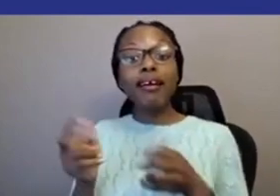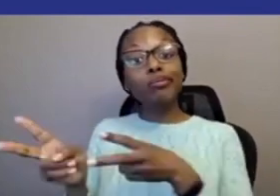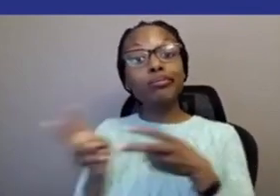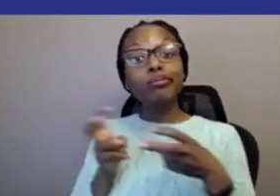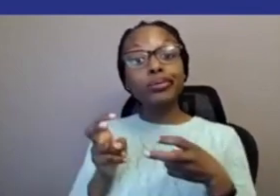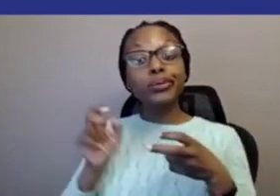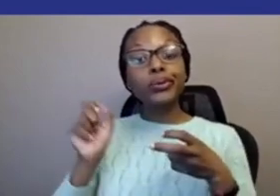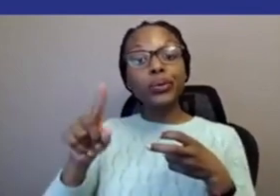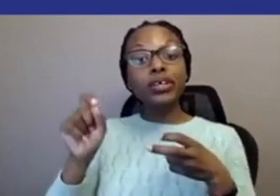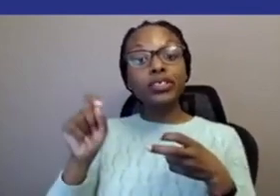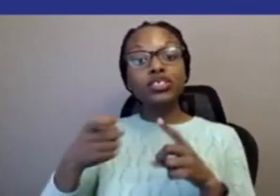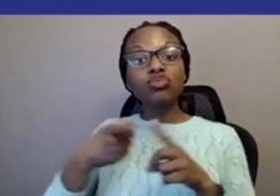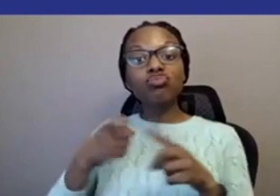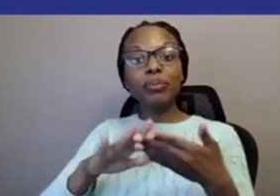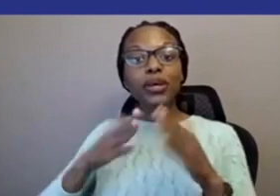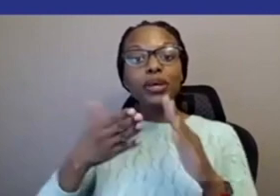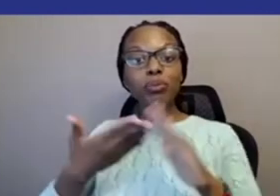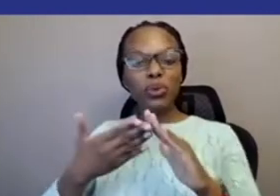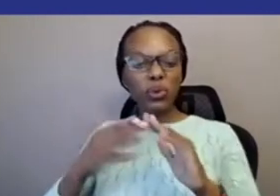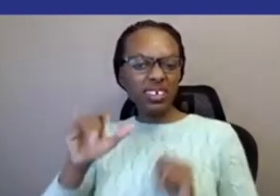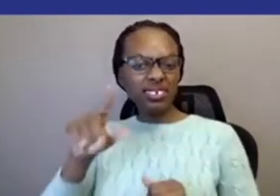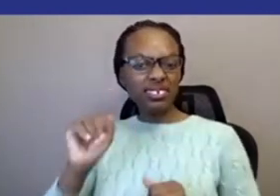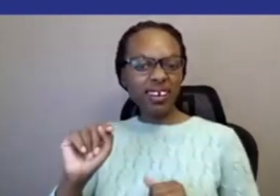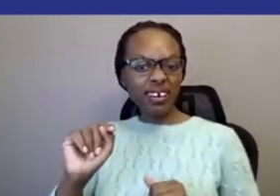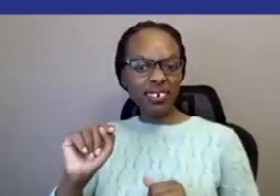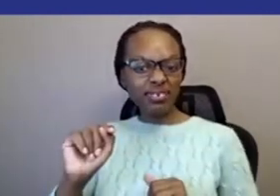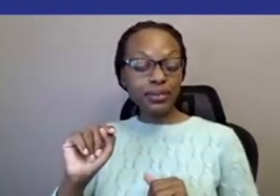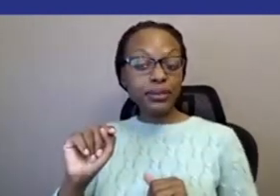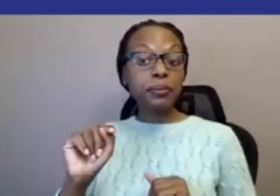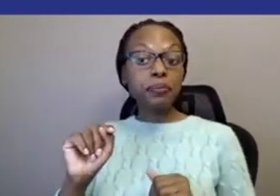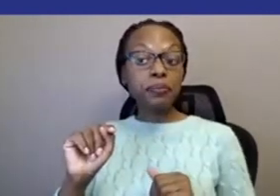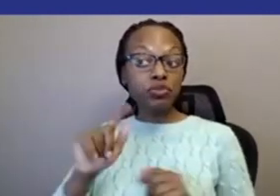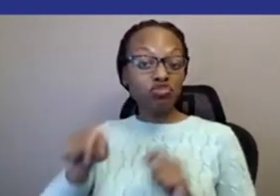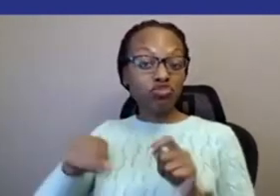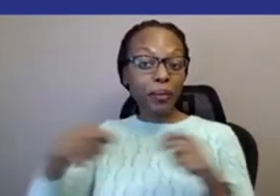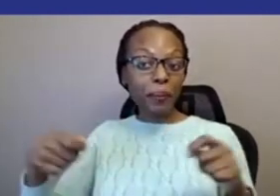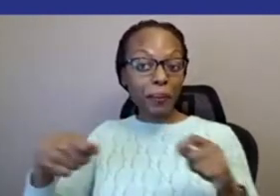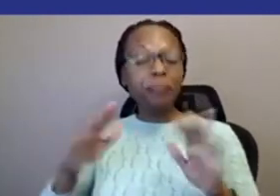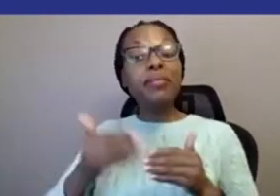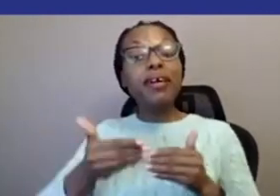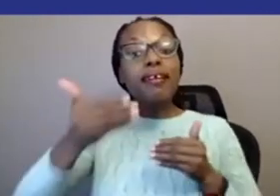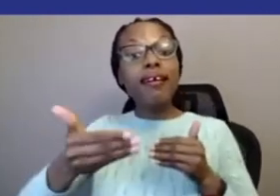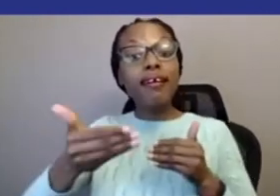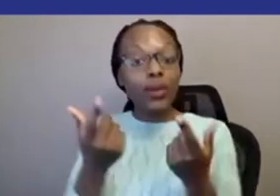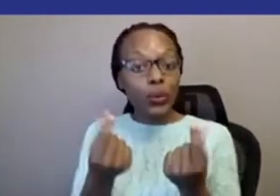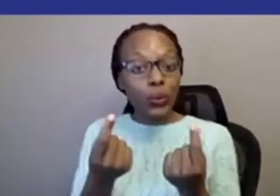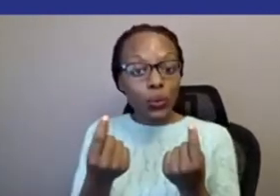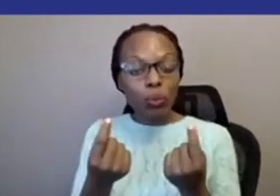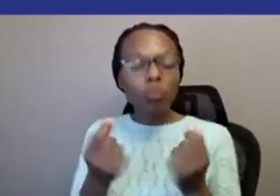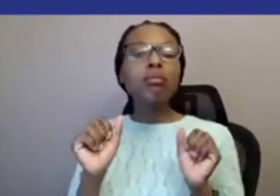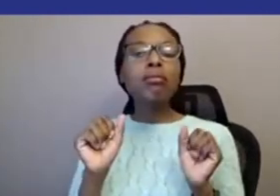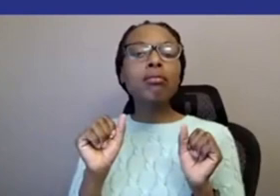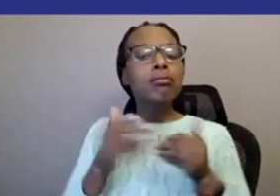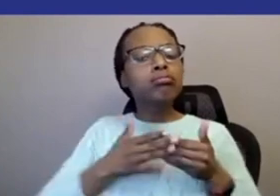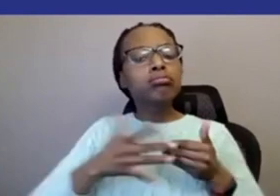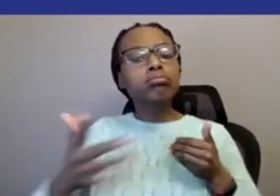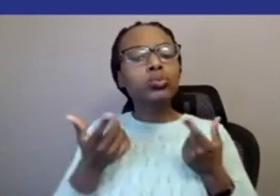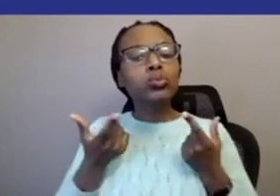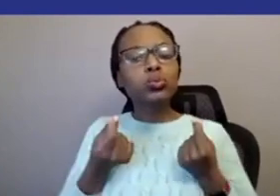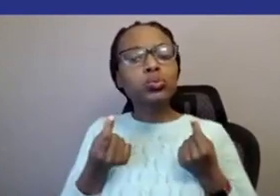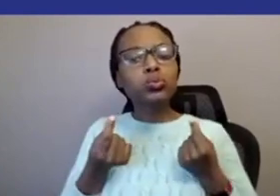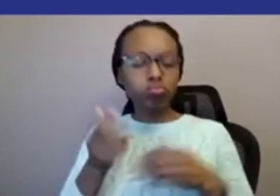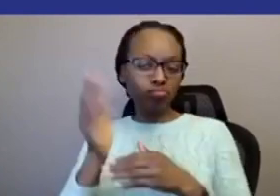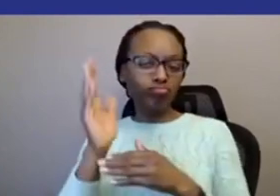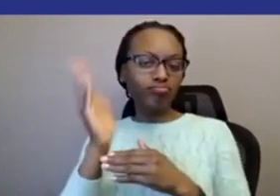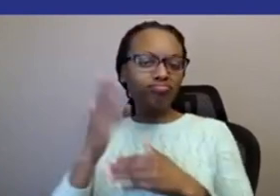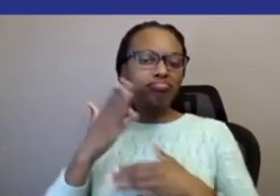conversation. So what's next? One, you can continue to experience the symposium. Visit our sponsors in